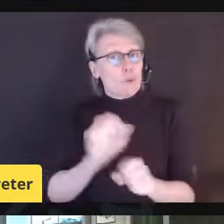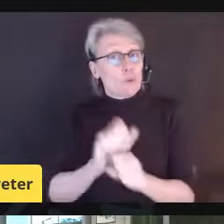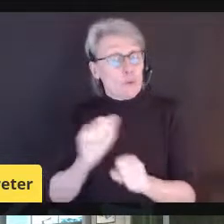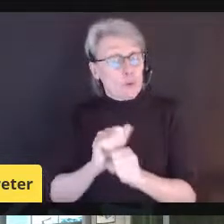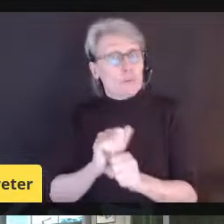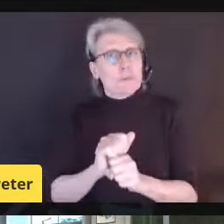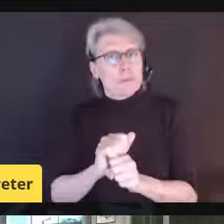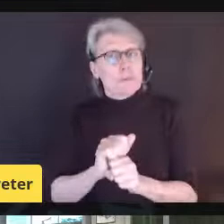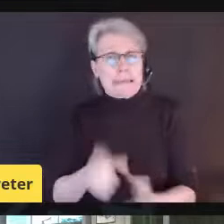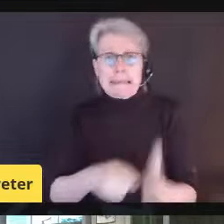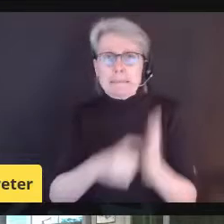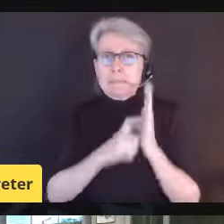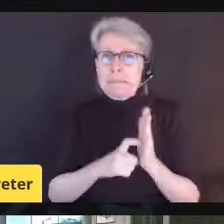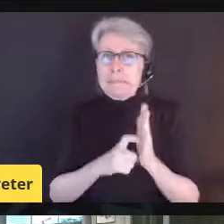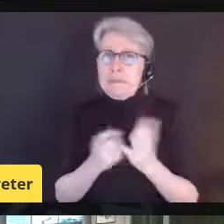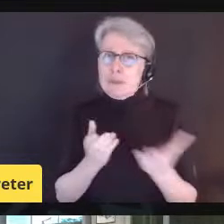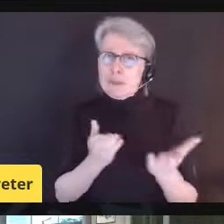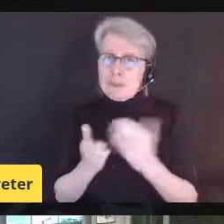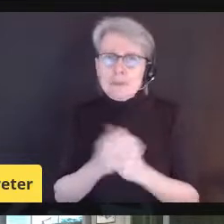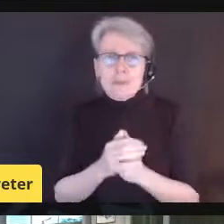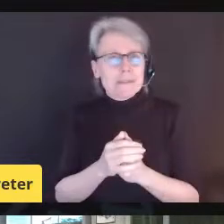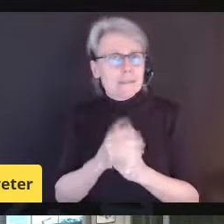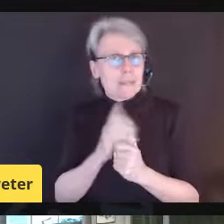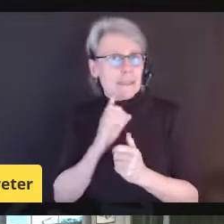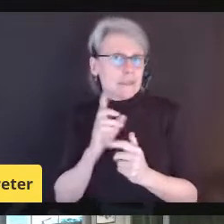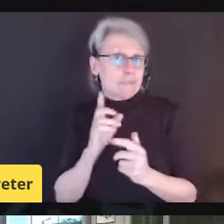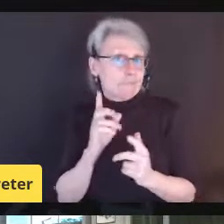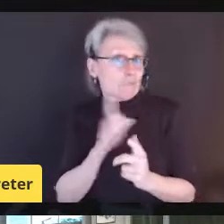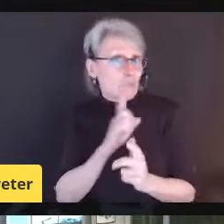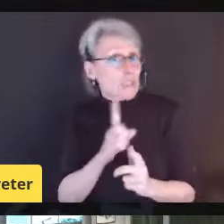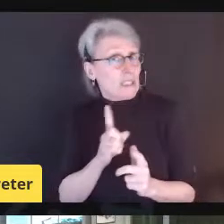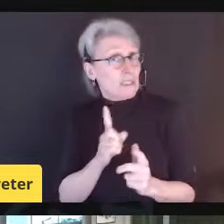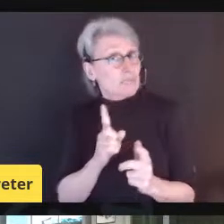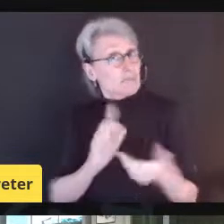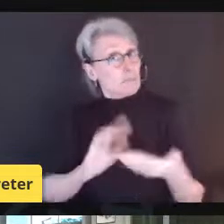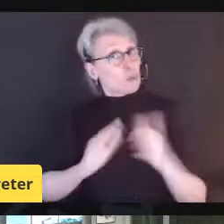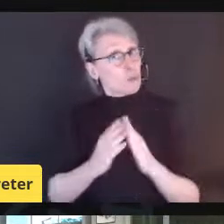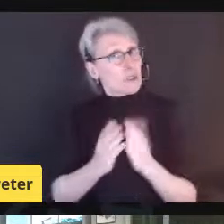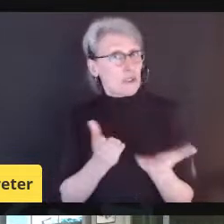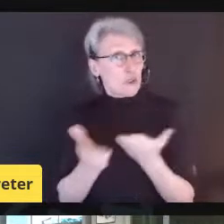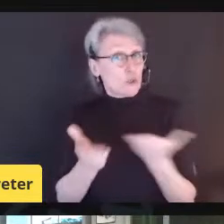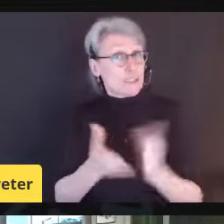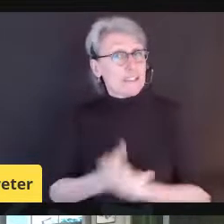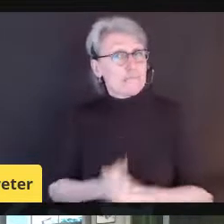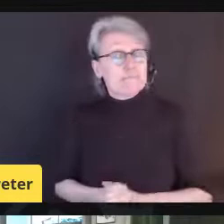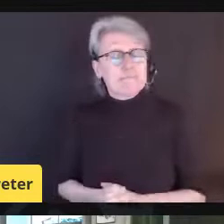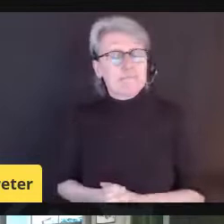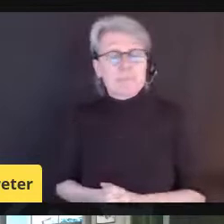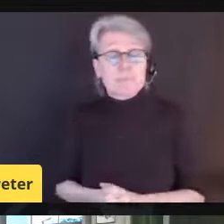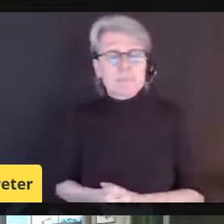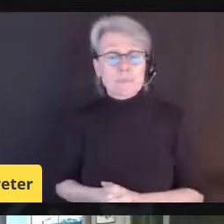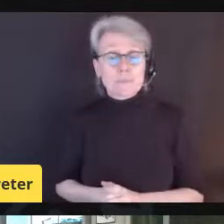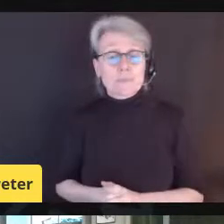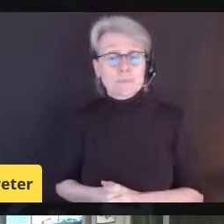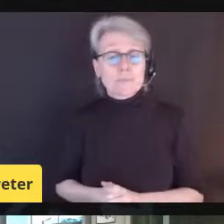that goes around serving your community in that way. There is such a need for it.